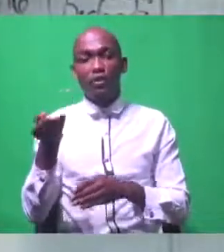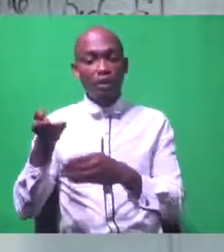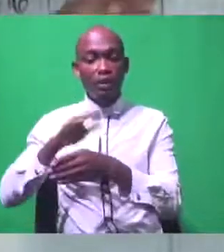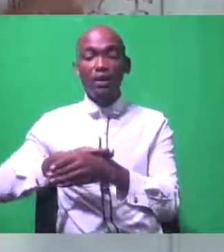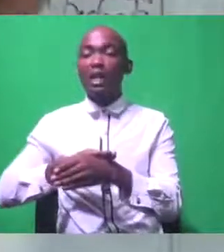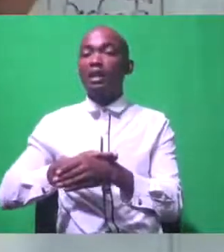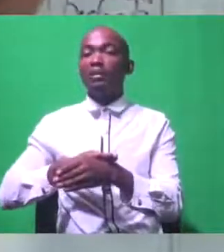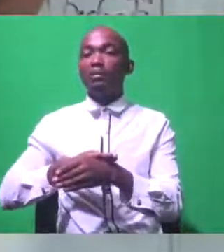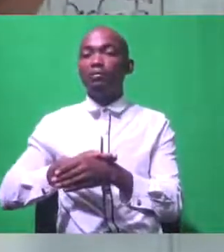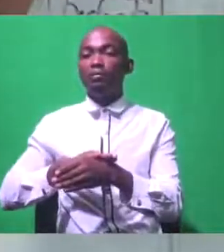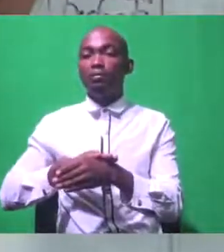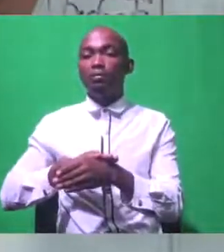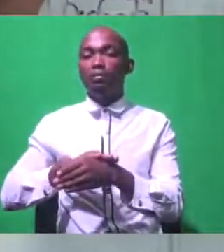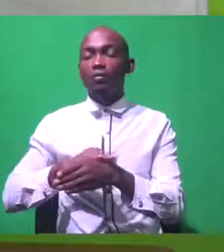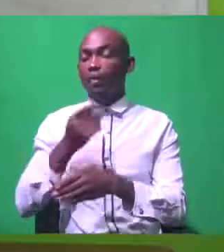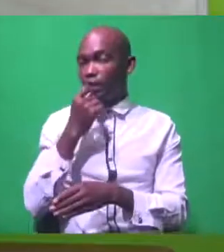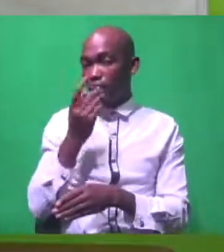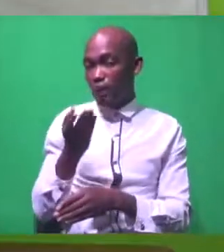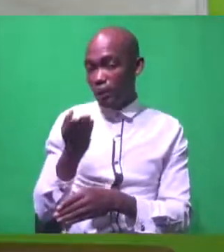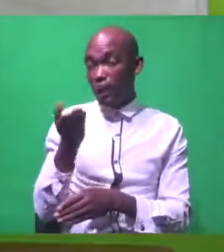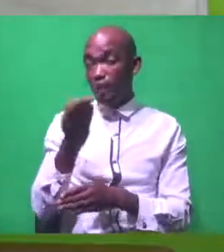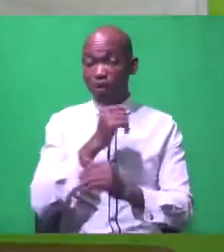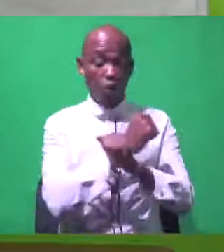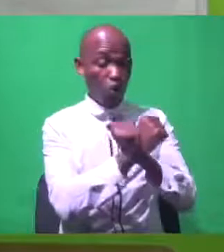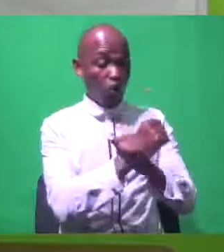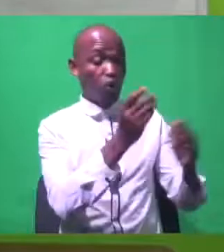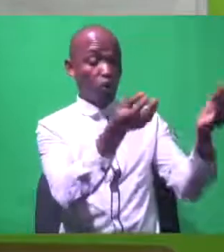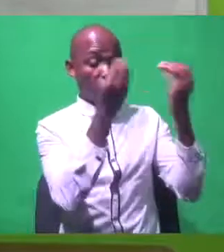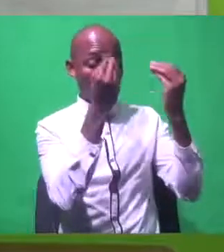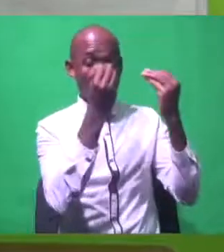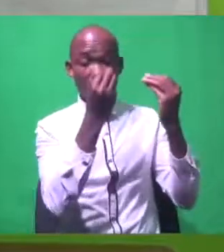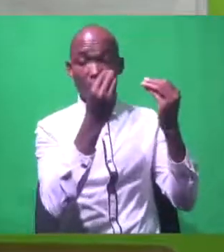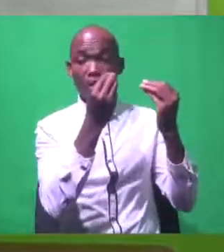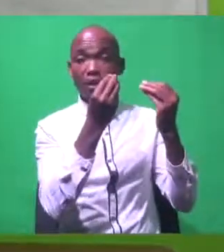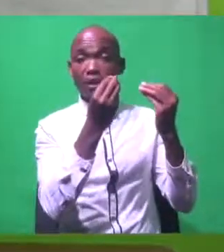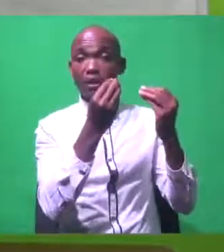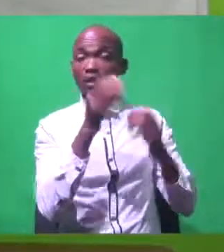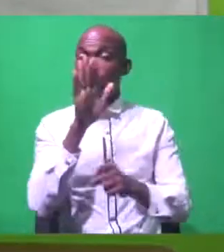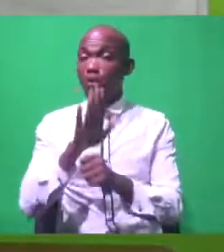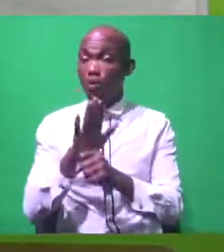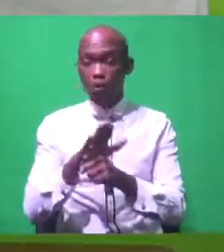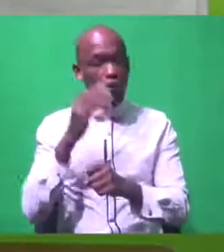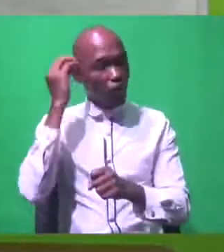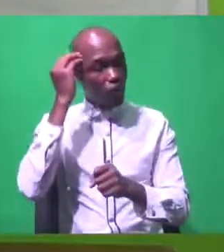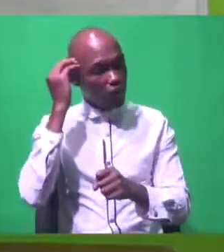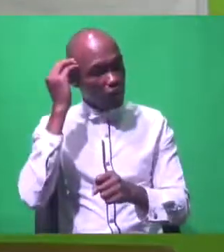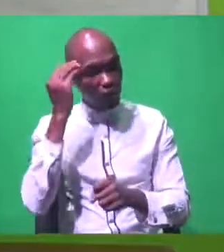So we say colonial education was too theoretical with few